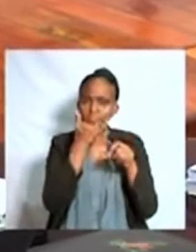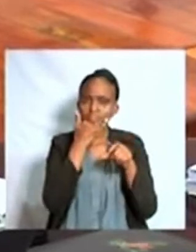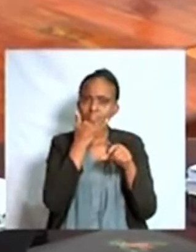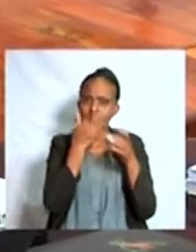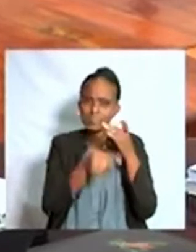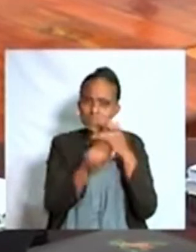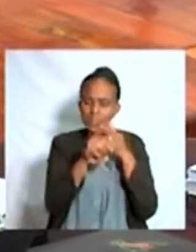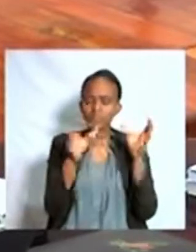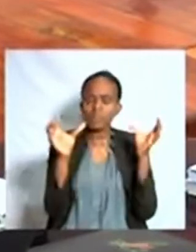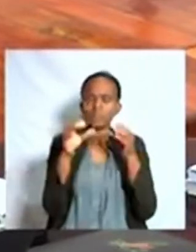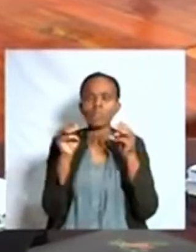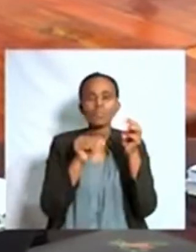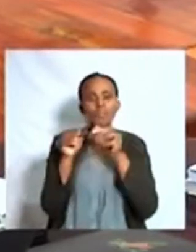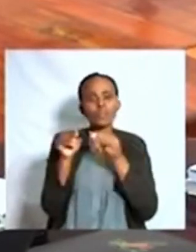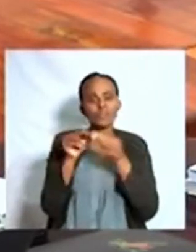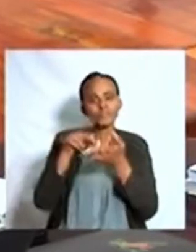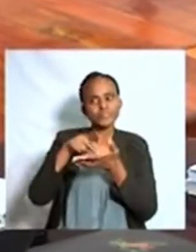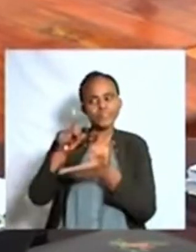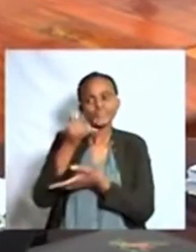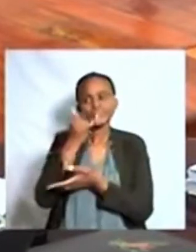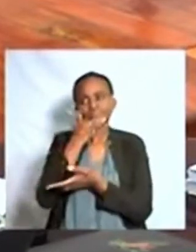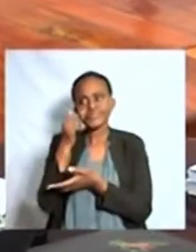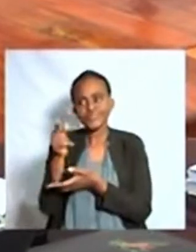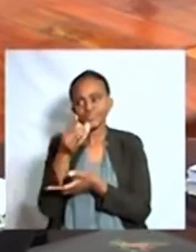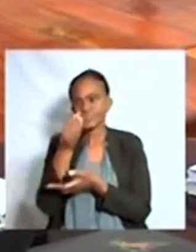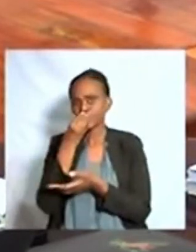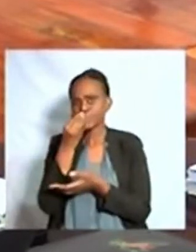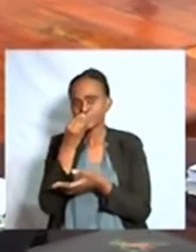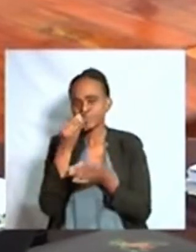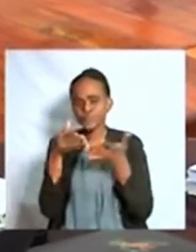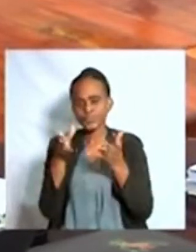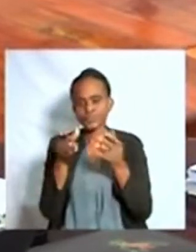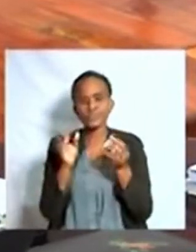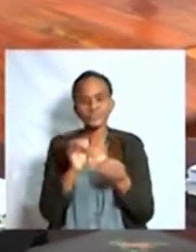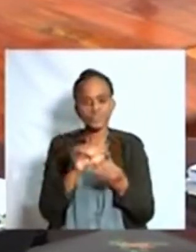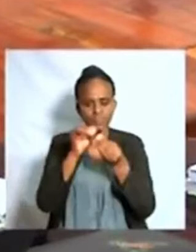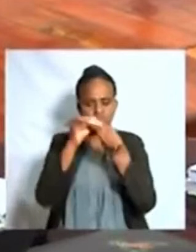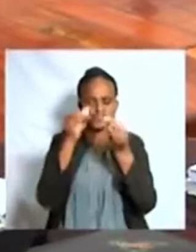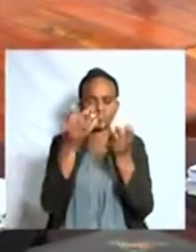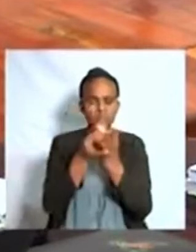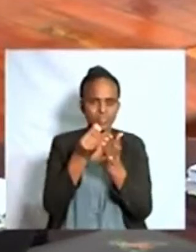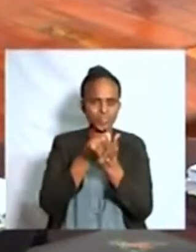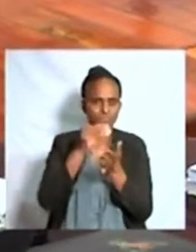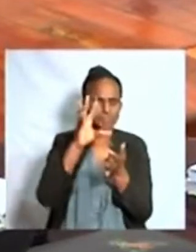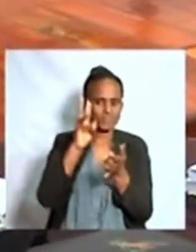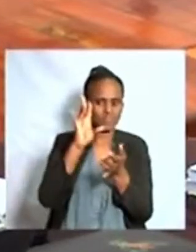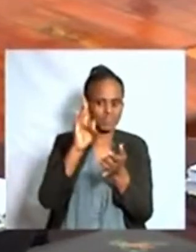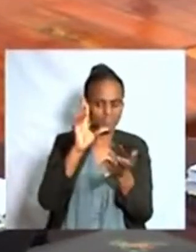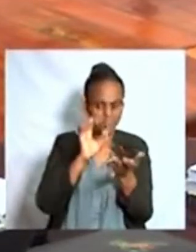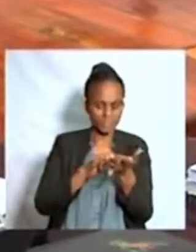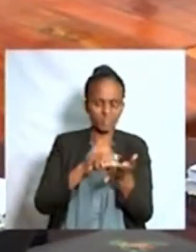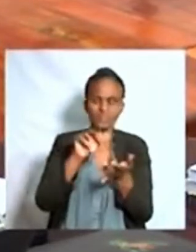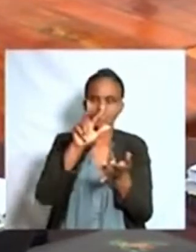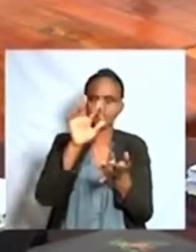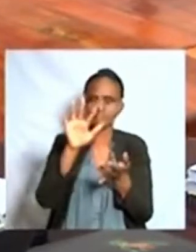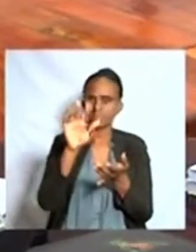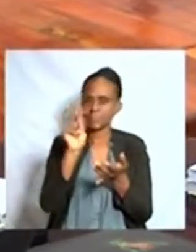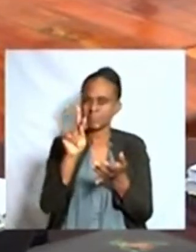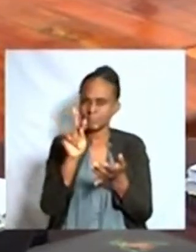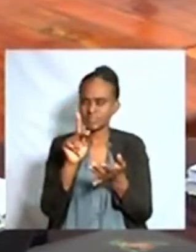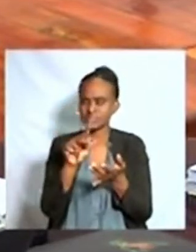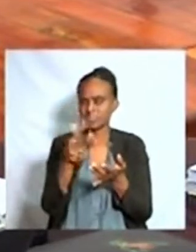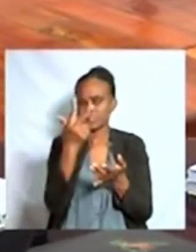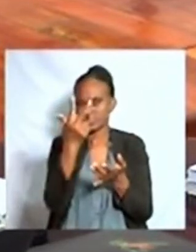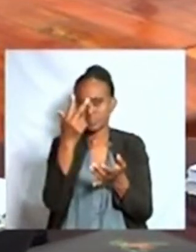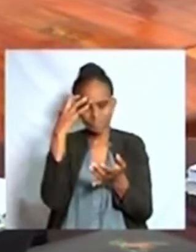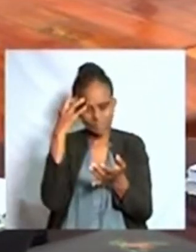Council management erroneously paid meal allowances in amounts totaling 67,035 kwacha to 3